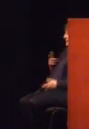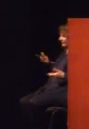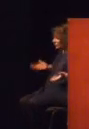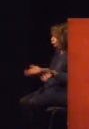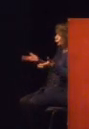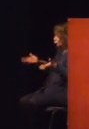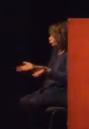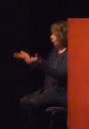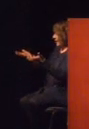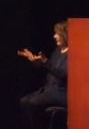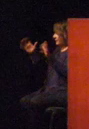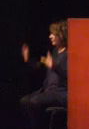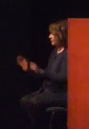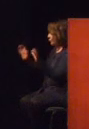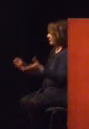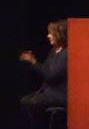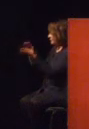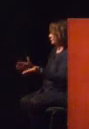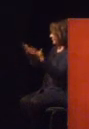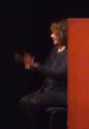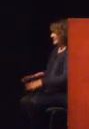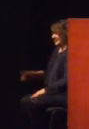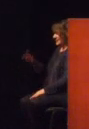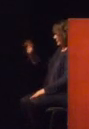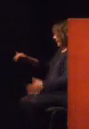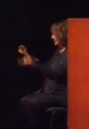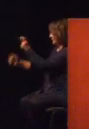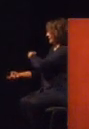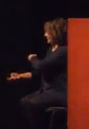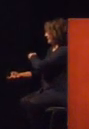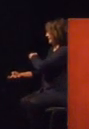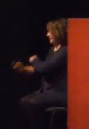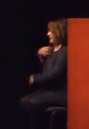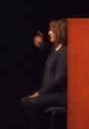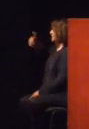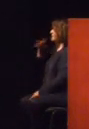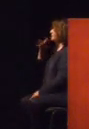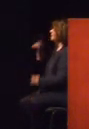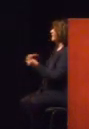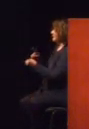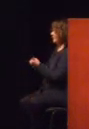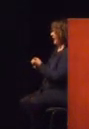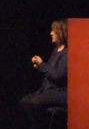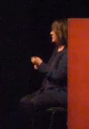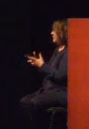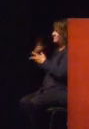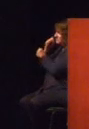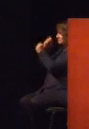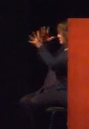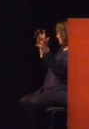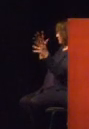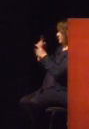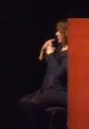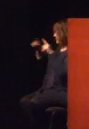and student completion through this new model. So there's been a shift there. He did talk about the vision for success and